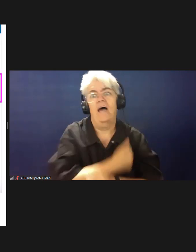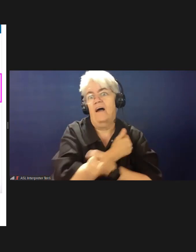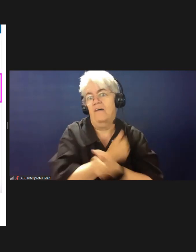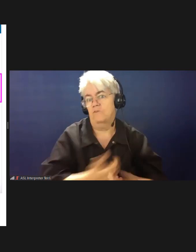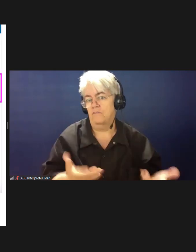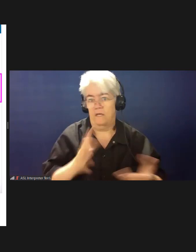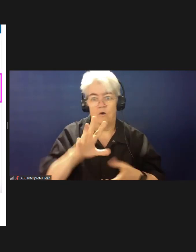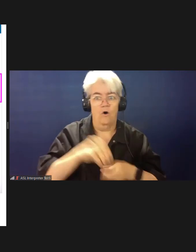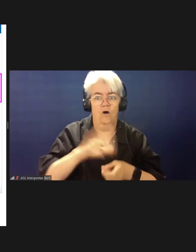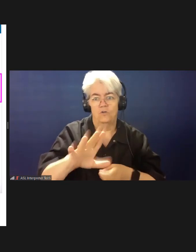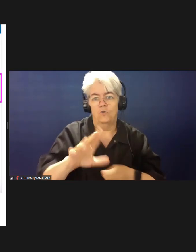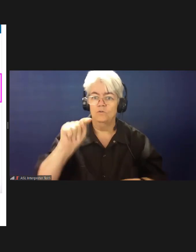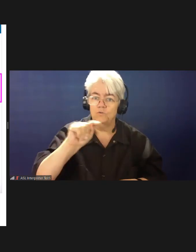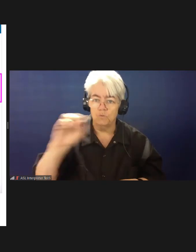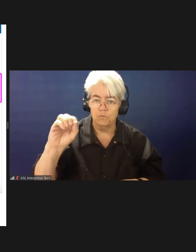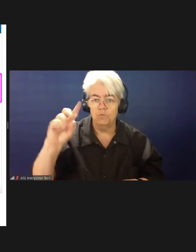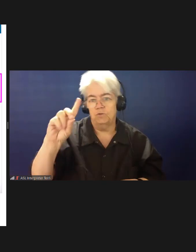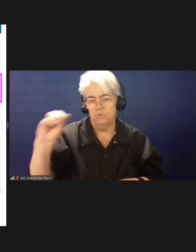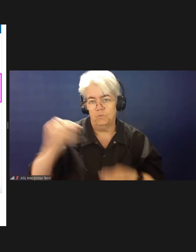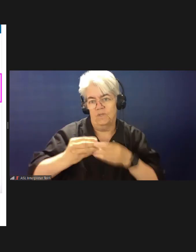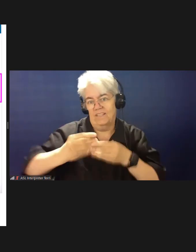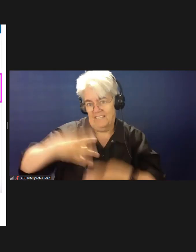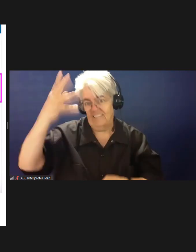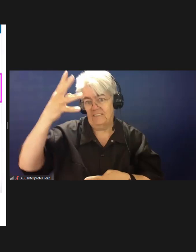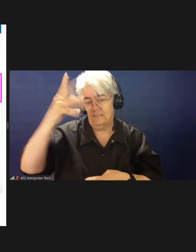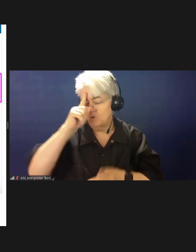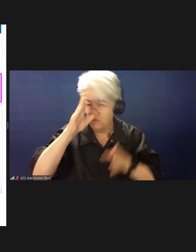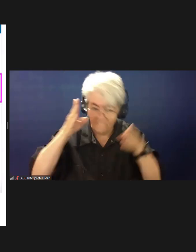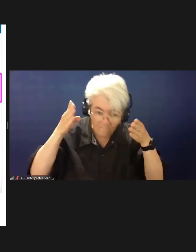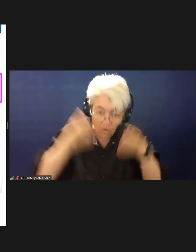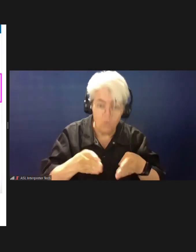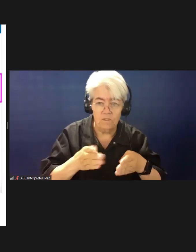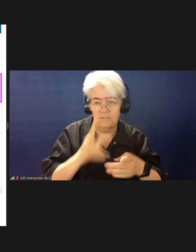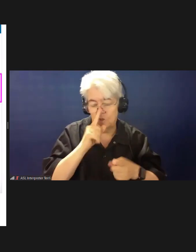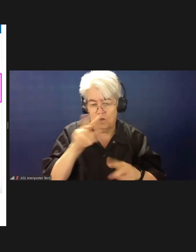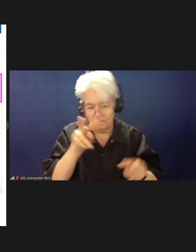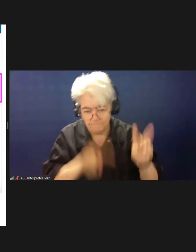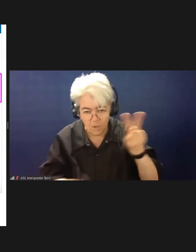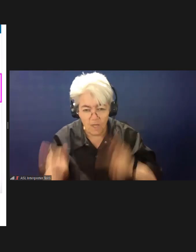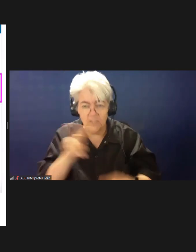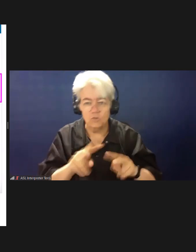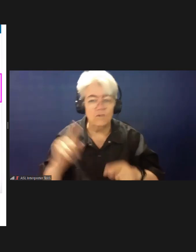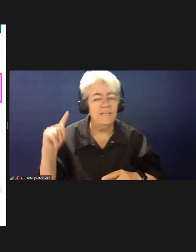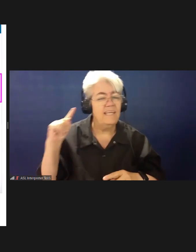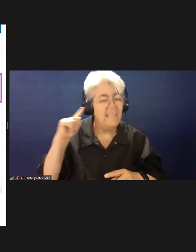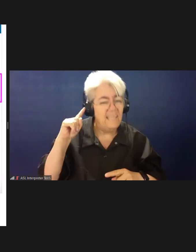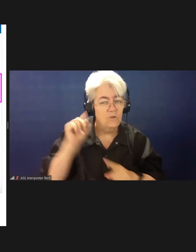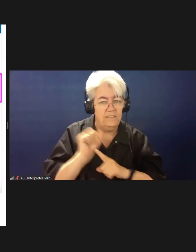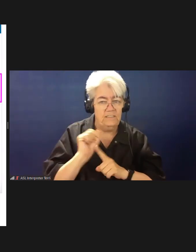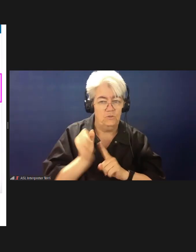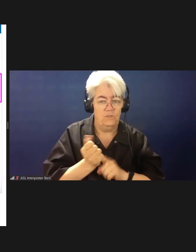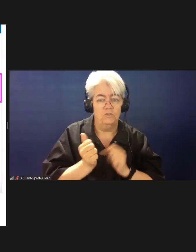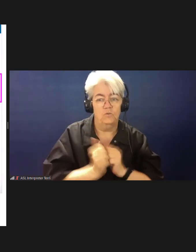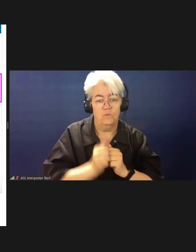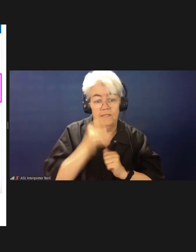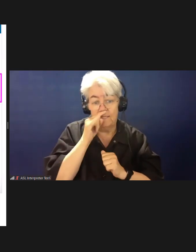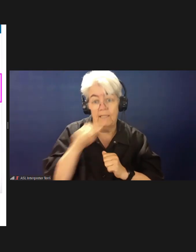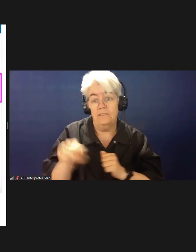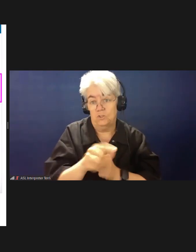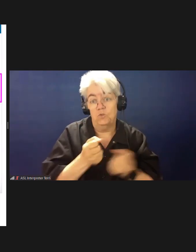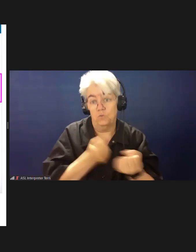on your list to focus in on monitoring the hearing status of children that you serve.